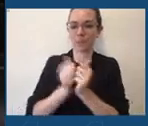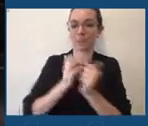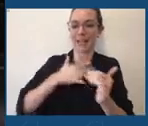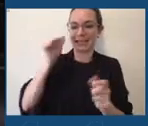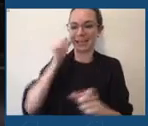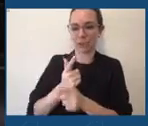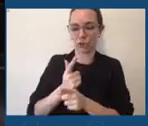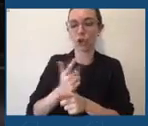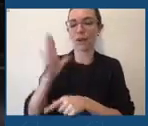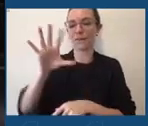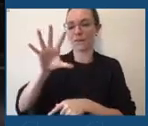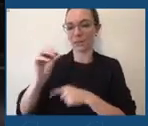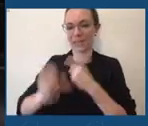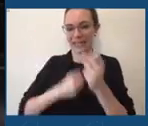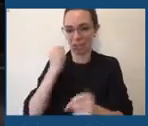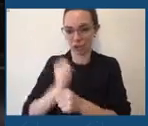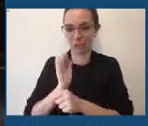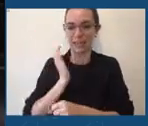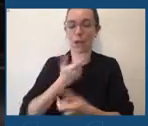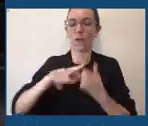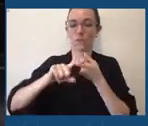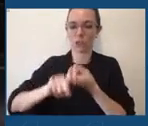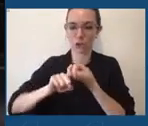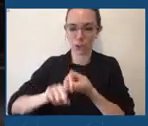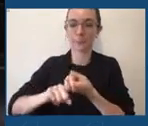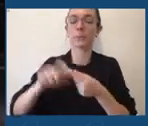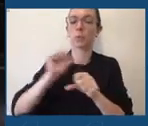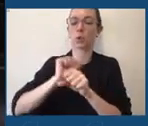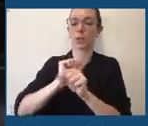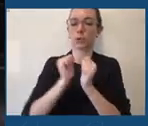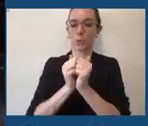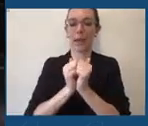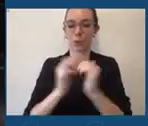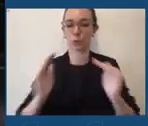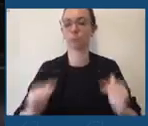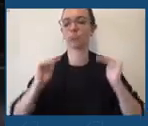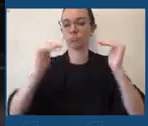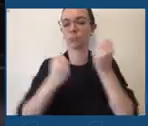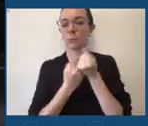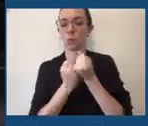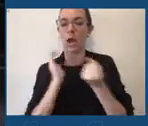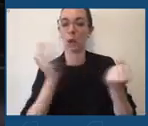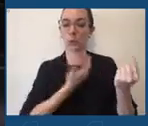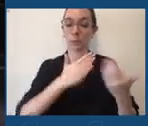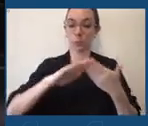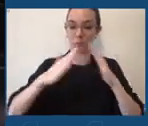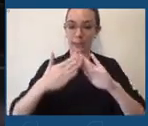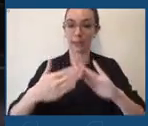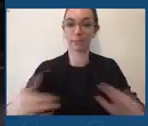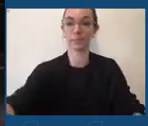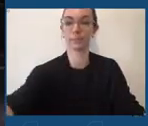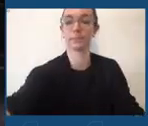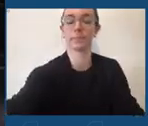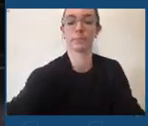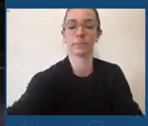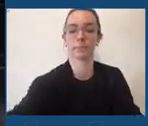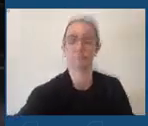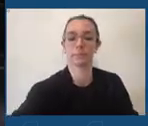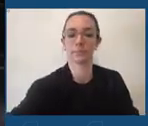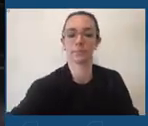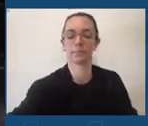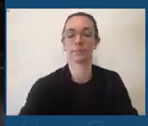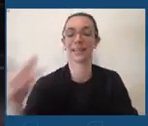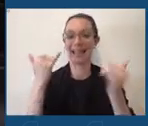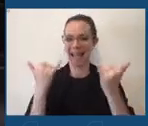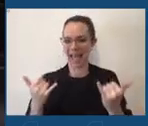our friendship and working together again to lift up our community. Now, here's what we're going to do. Pay close attention.